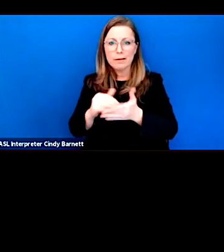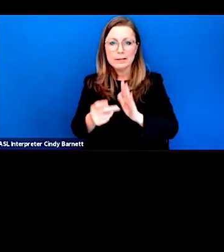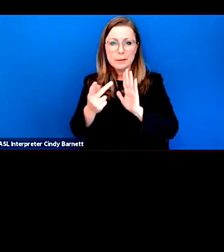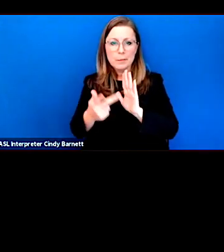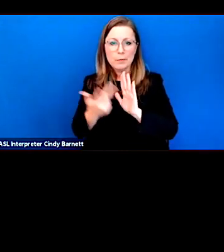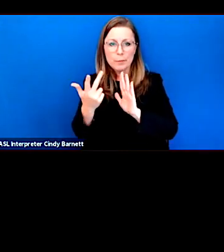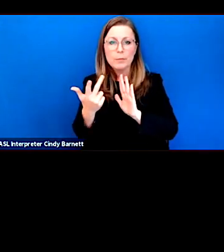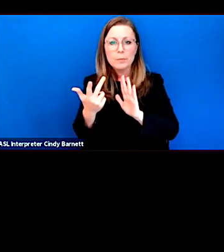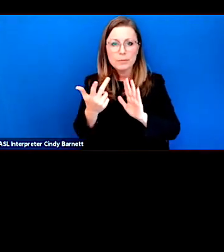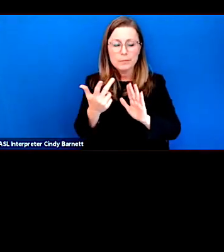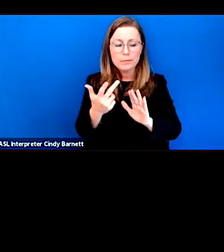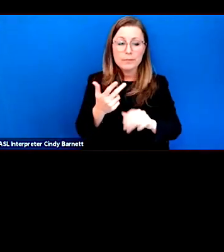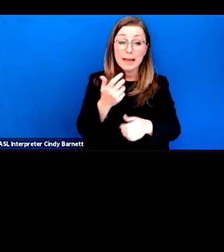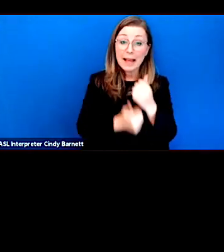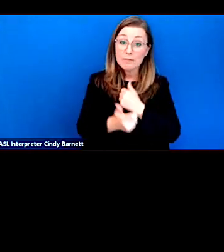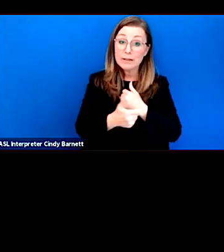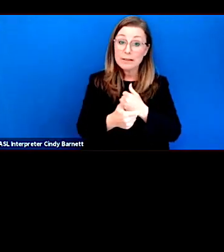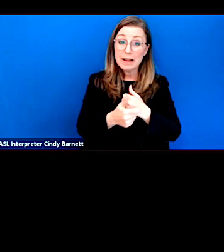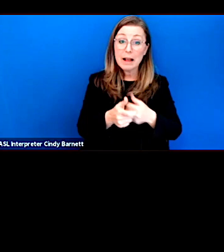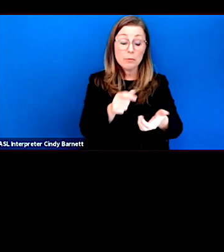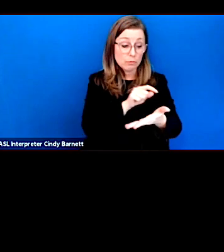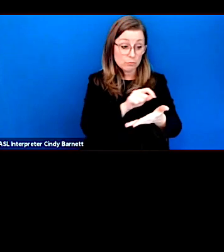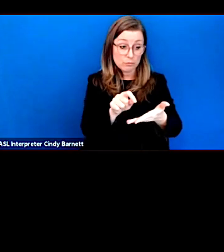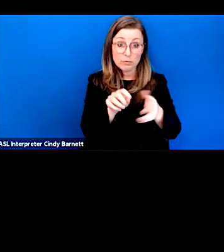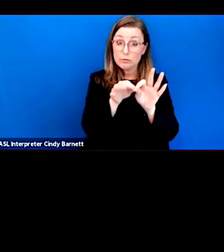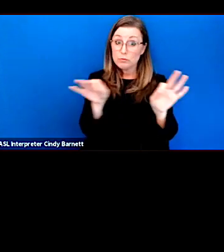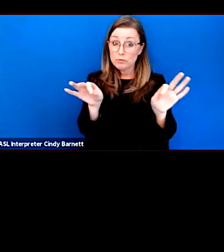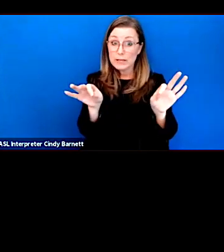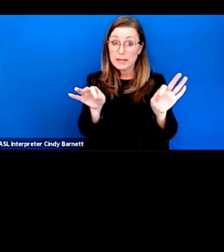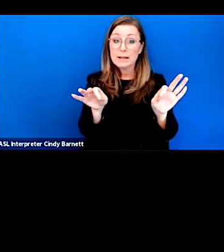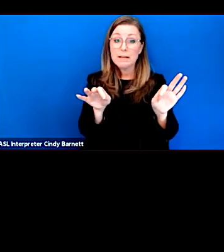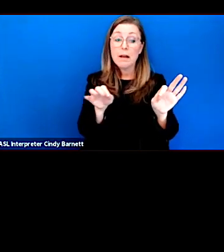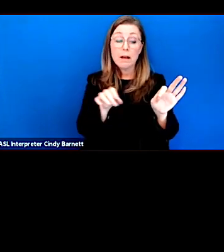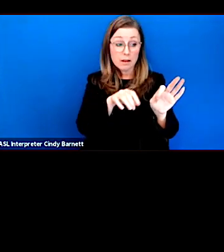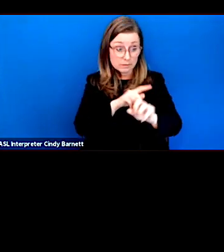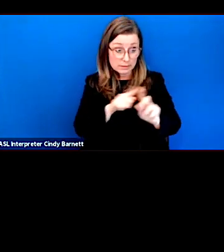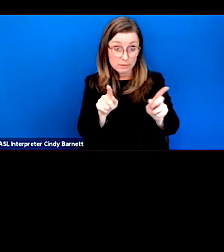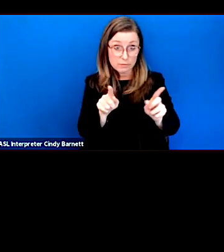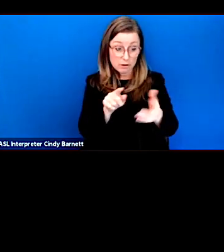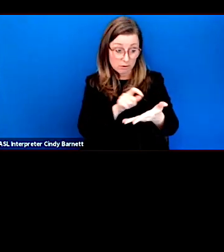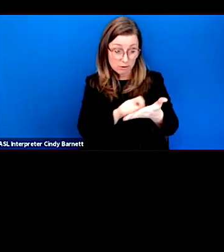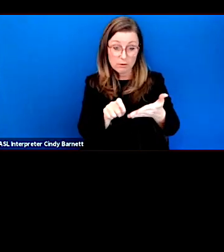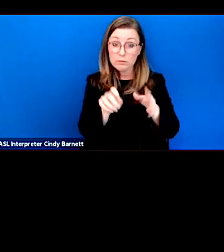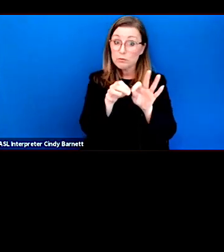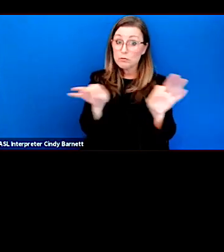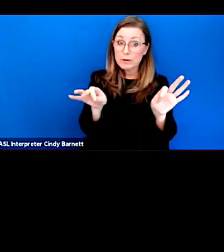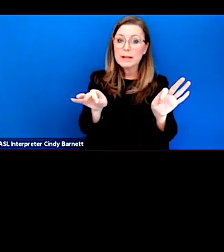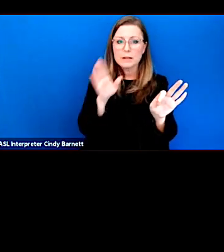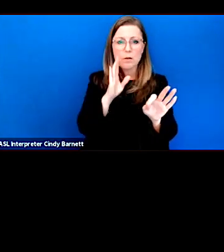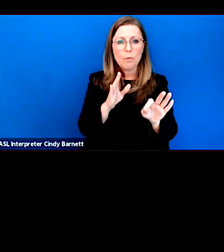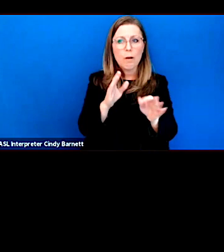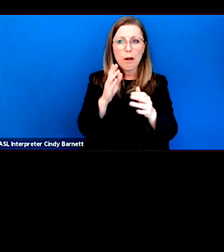efficient searches. I grouped words that go together in parentheses. The first